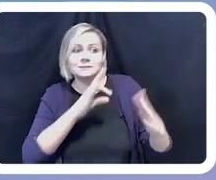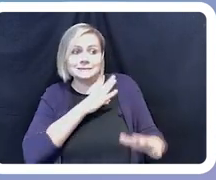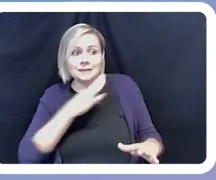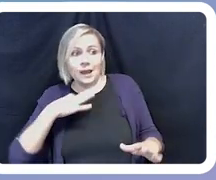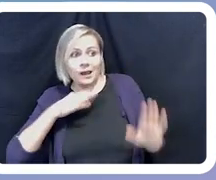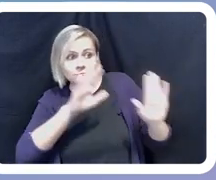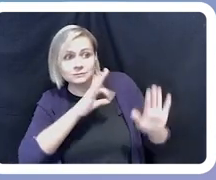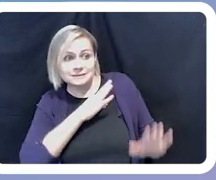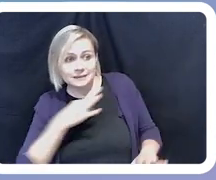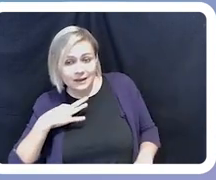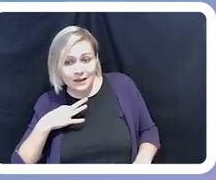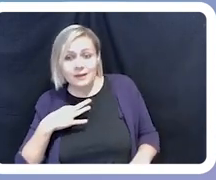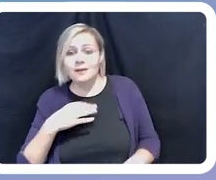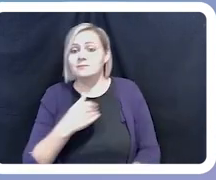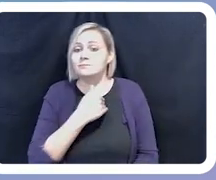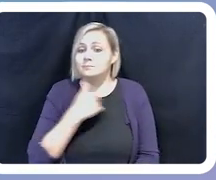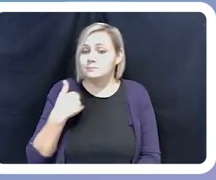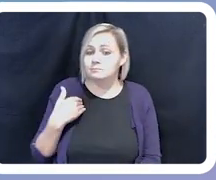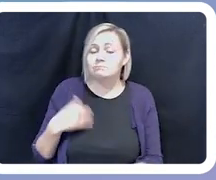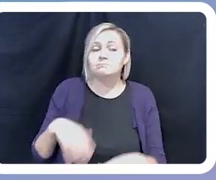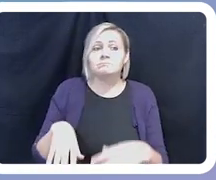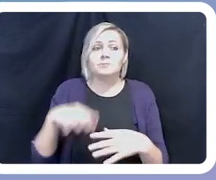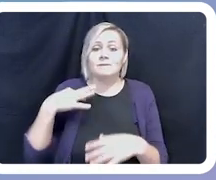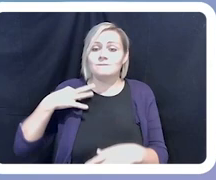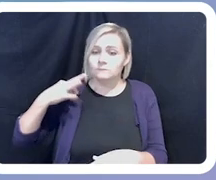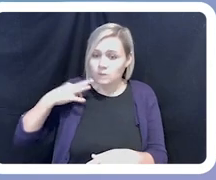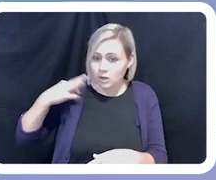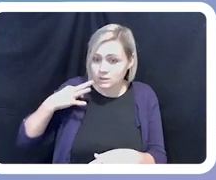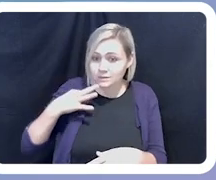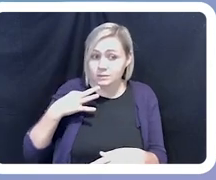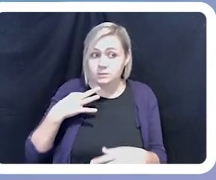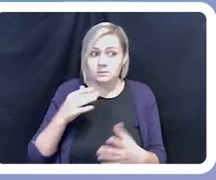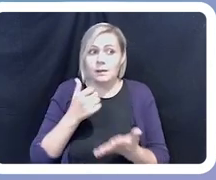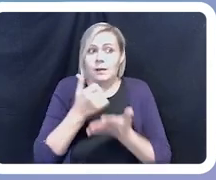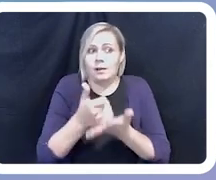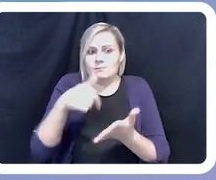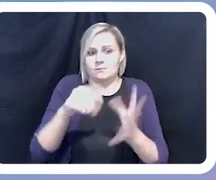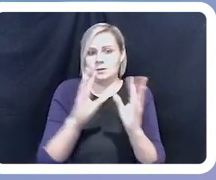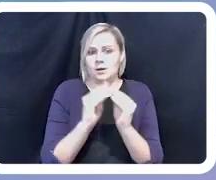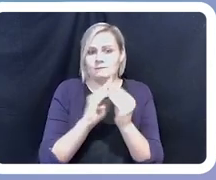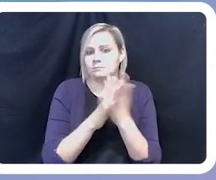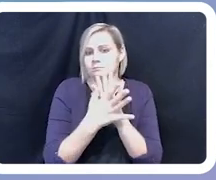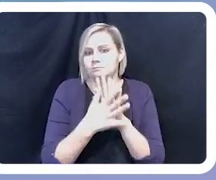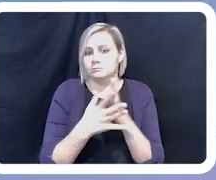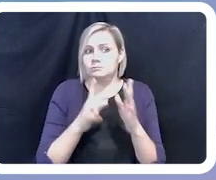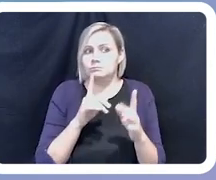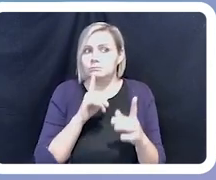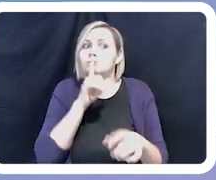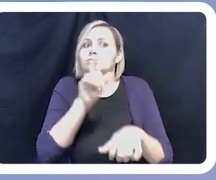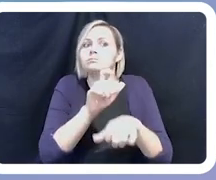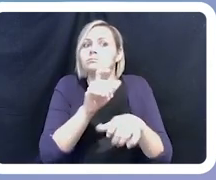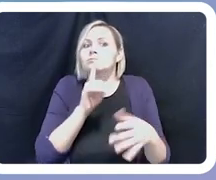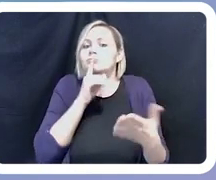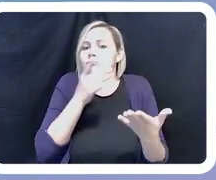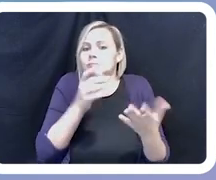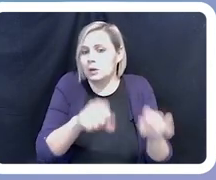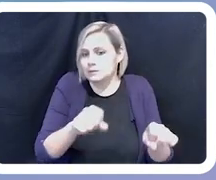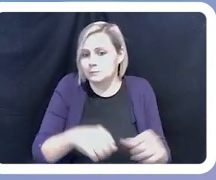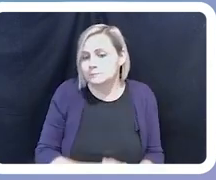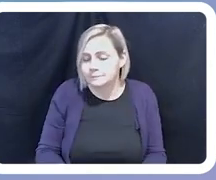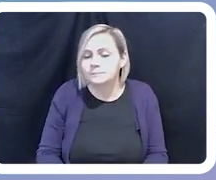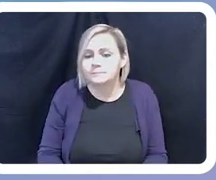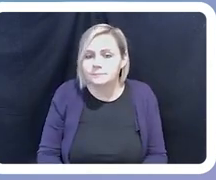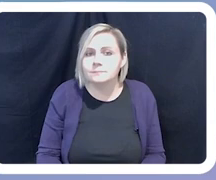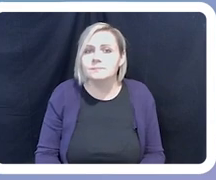staff members, volunteers, and community partners who have made this year's conference possible. Special thanks to our